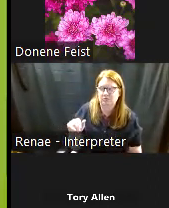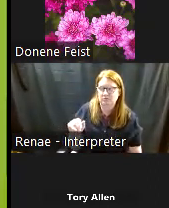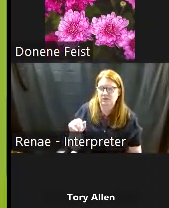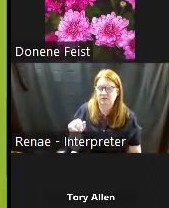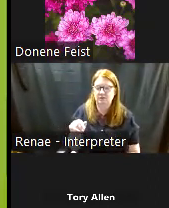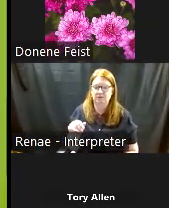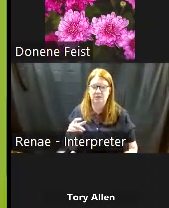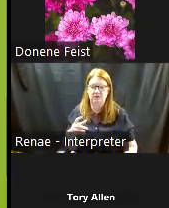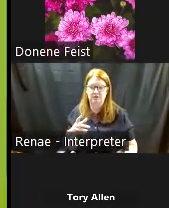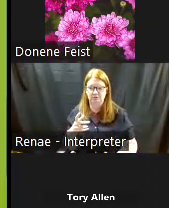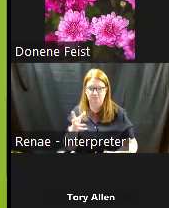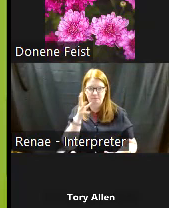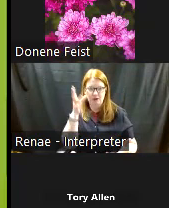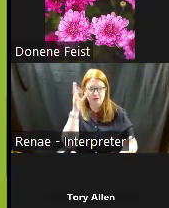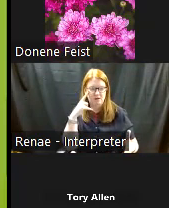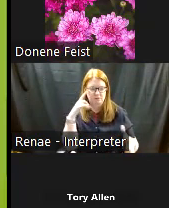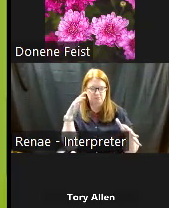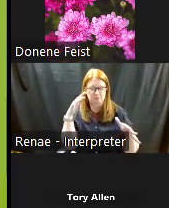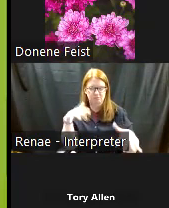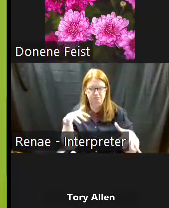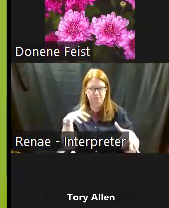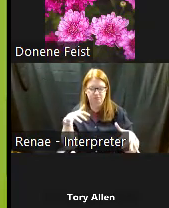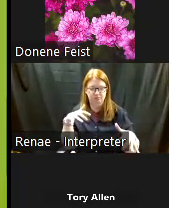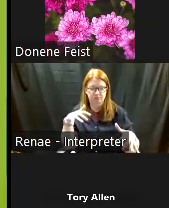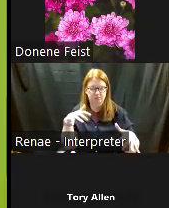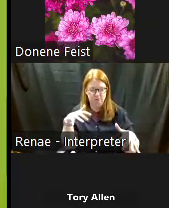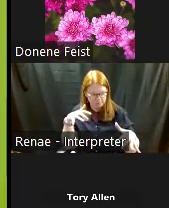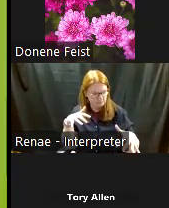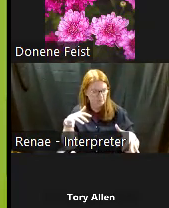we kind of shut down a little bit and that trauma starts to kick in. And